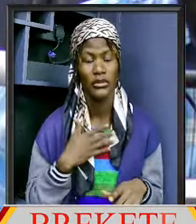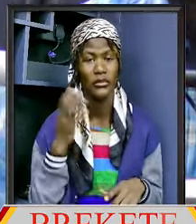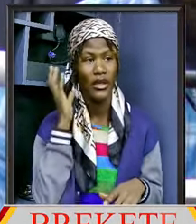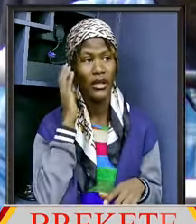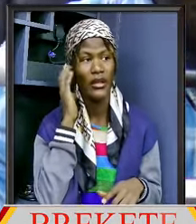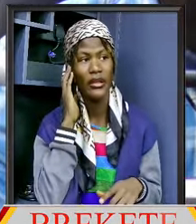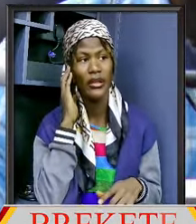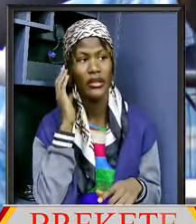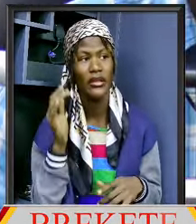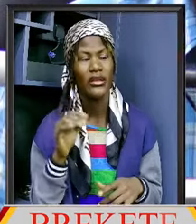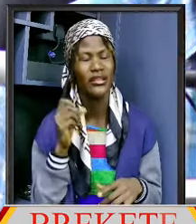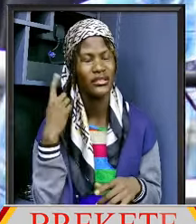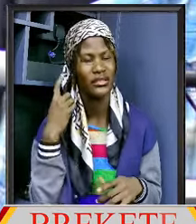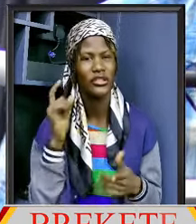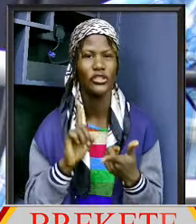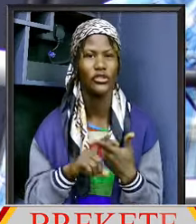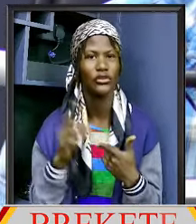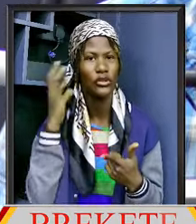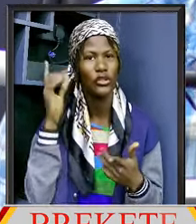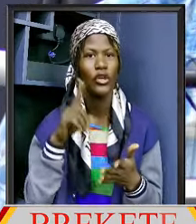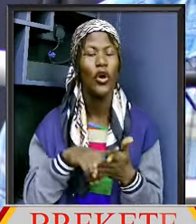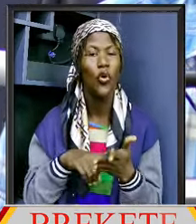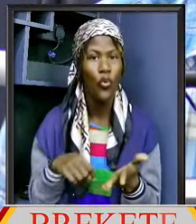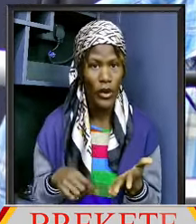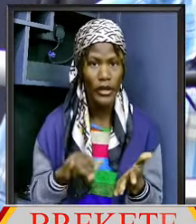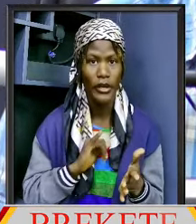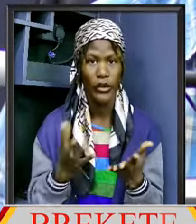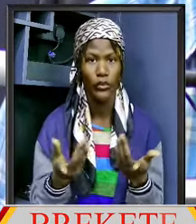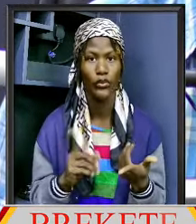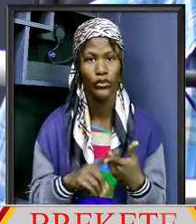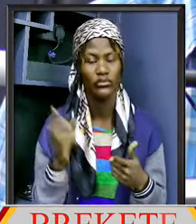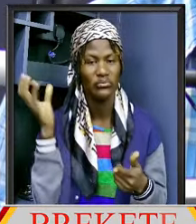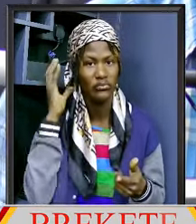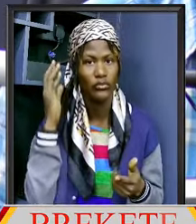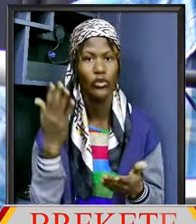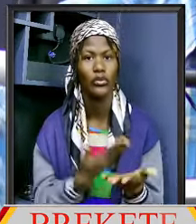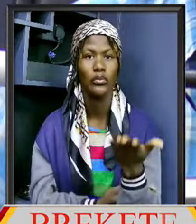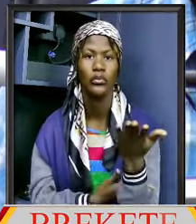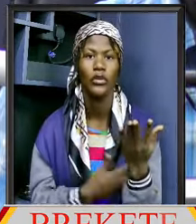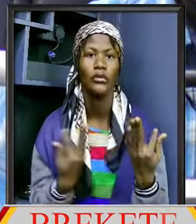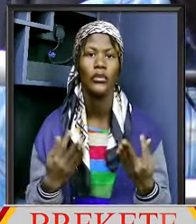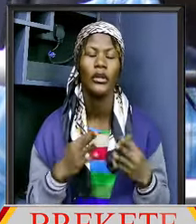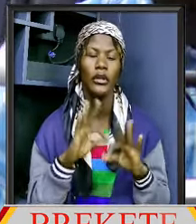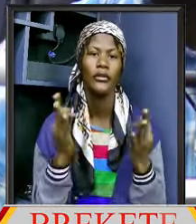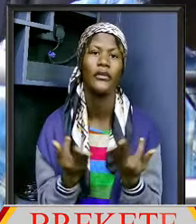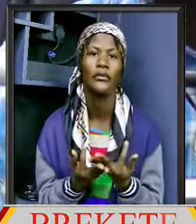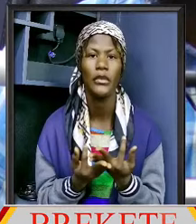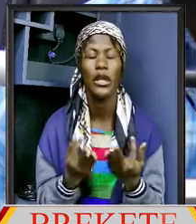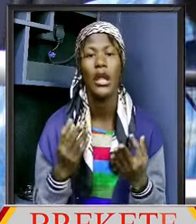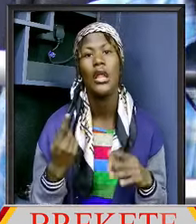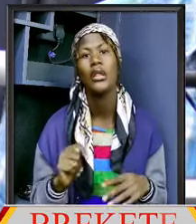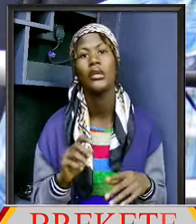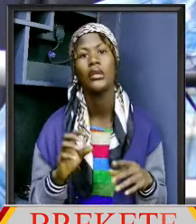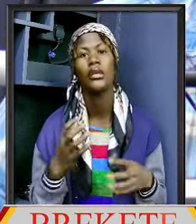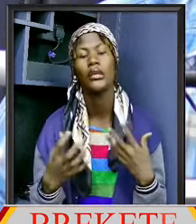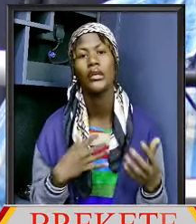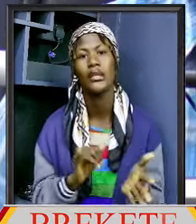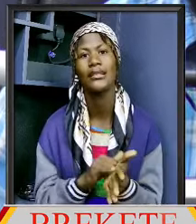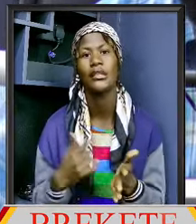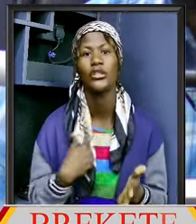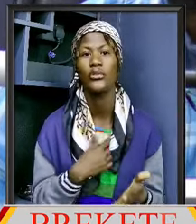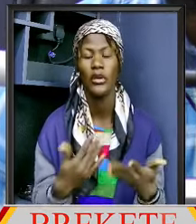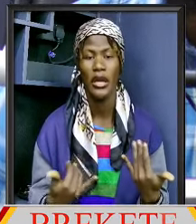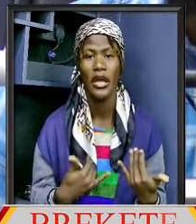our people carry come this morning. Okay, good morning, Mr. Kelechi. Yes, good morning, Brekete family. Good morning. The case where we get now in our